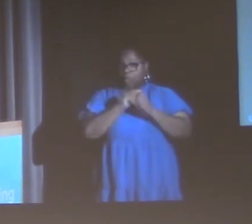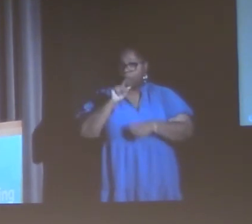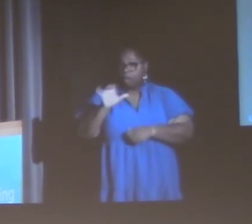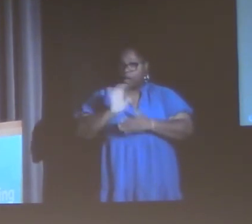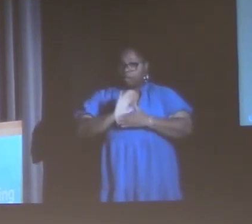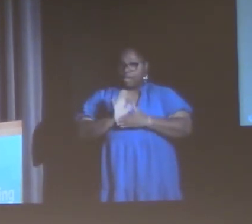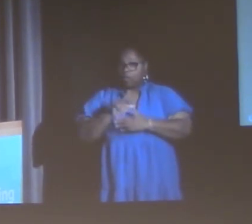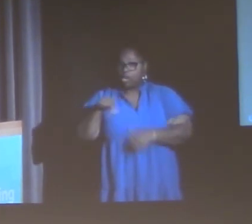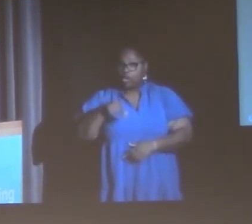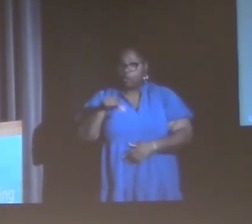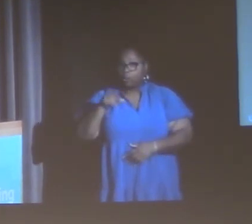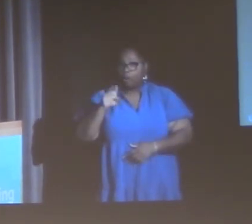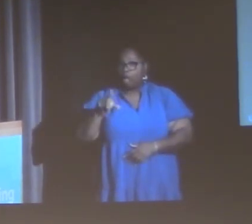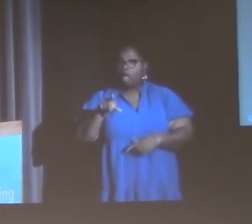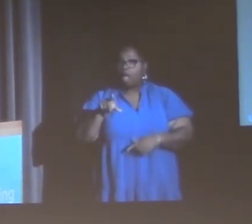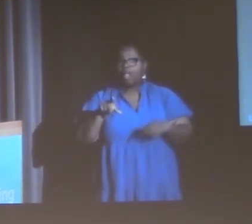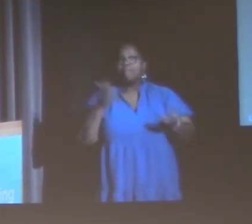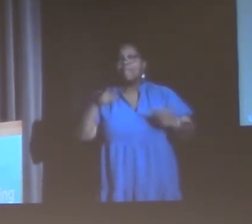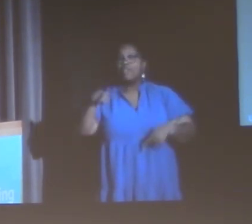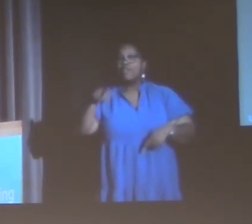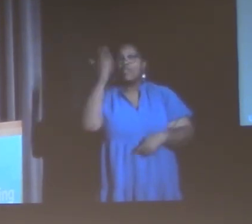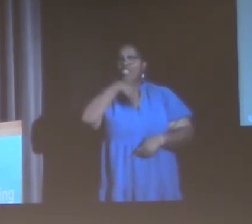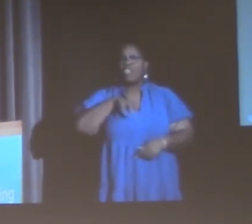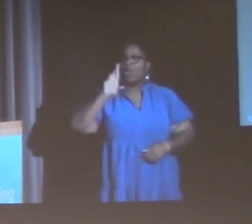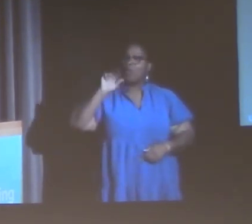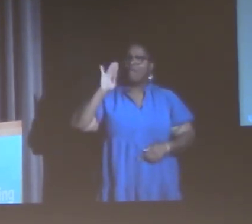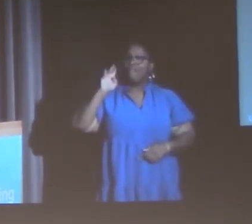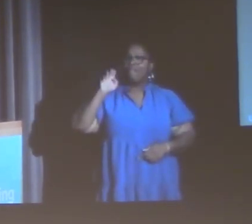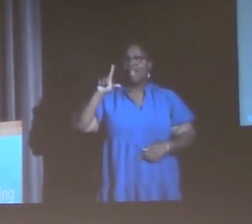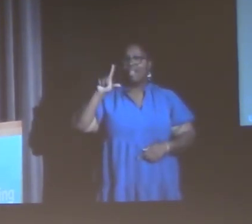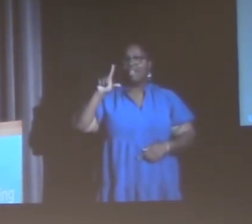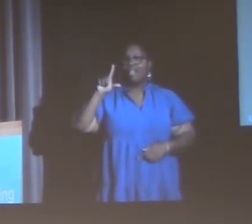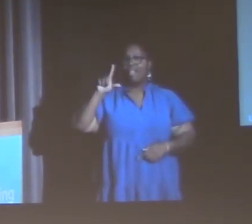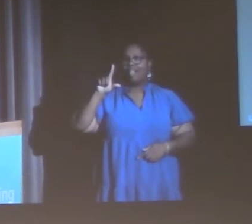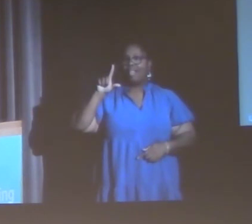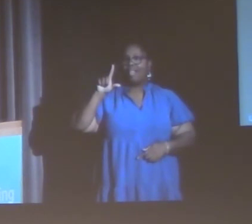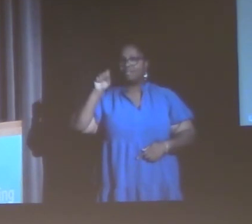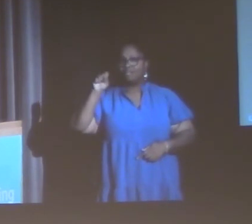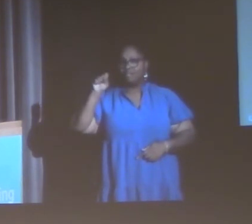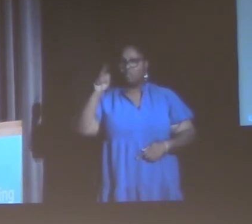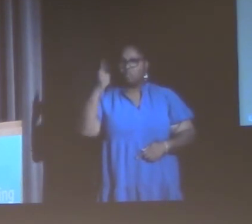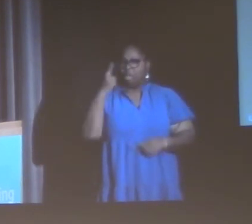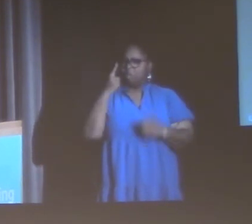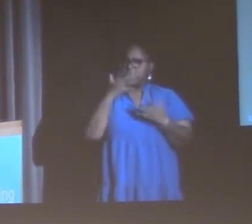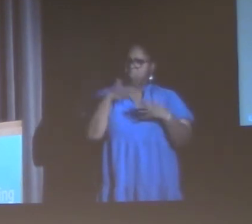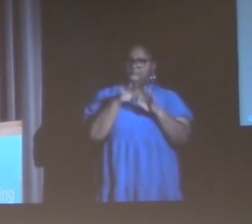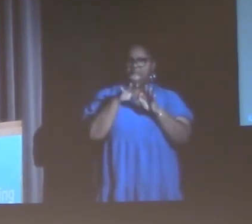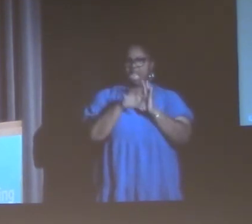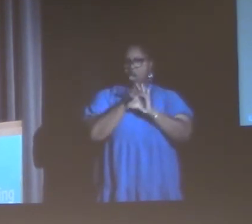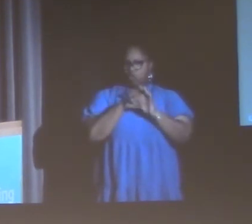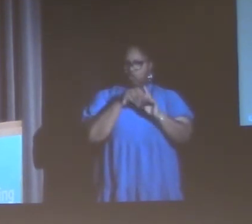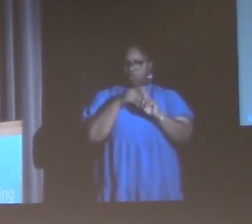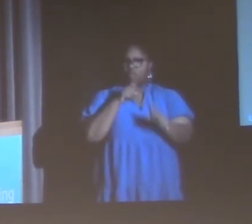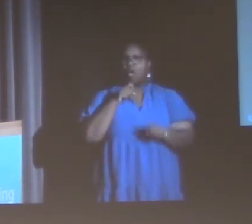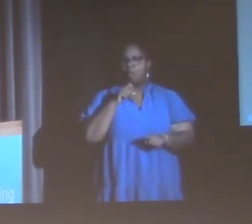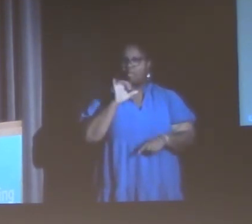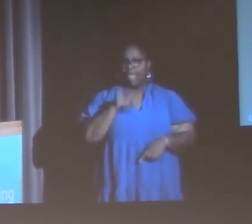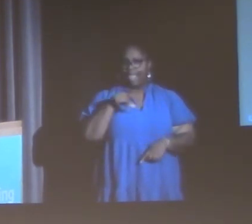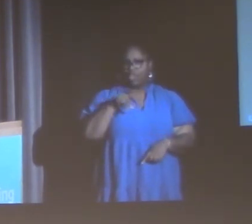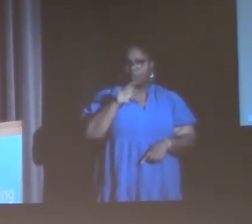you don't know about Cue Ball, Rafael Cuevas, one of the main characters of Cue Ball, actually created a